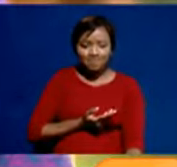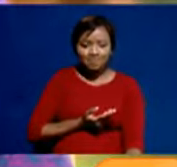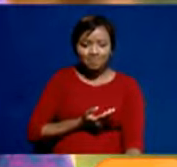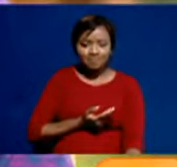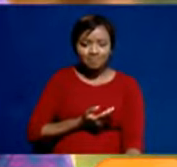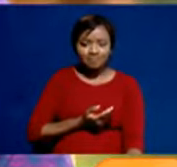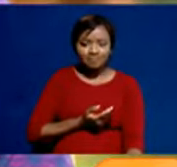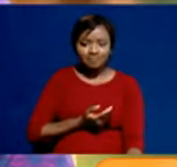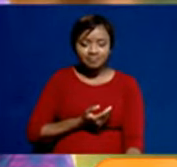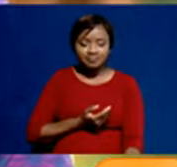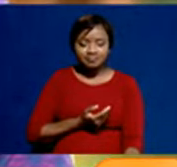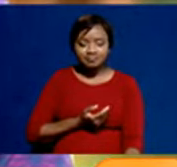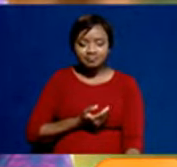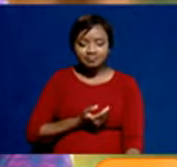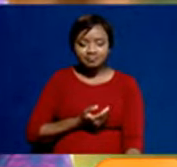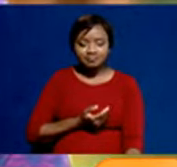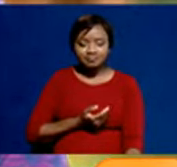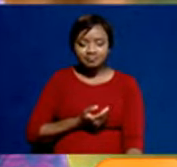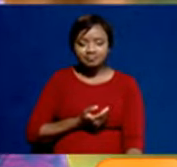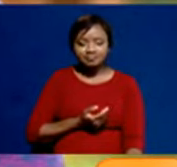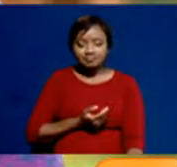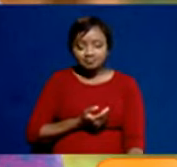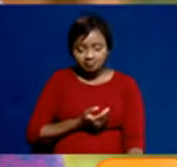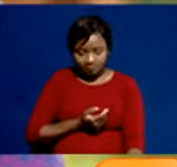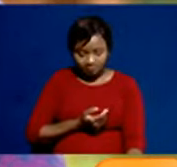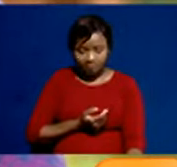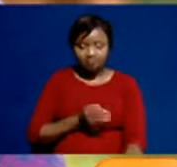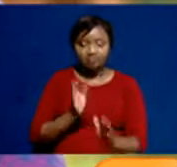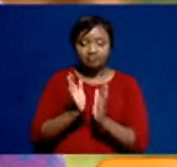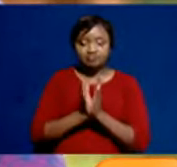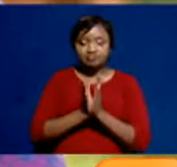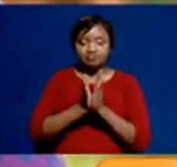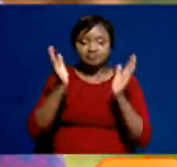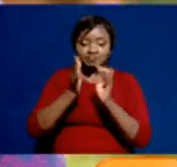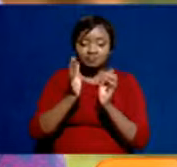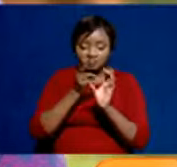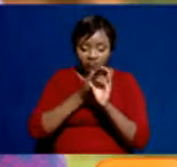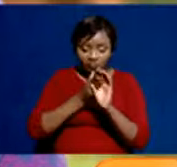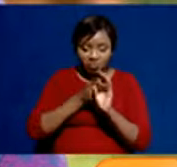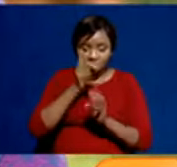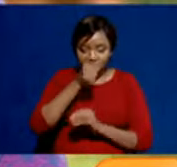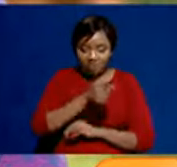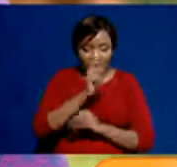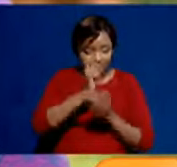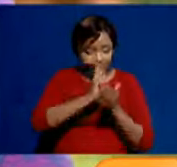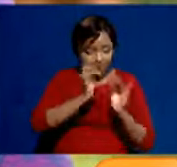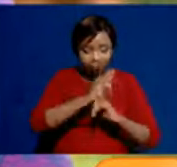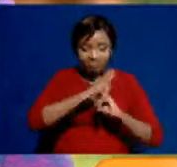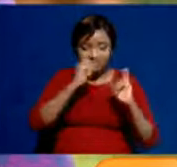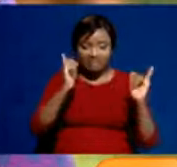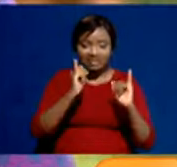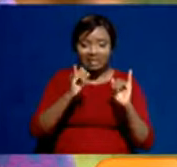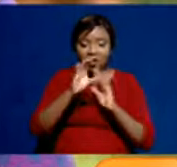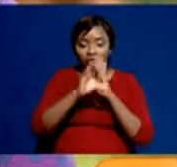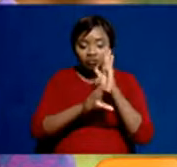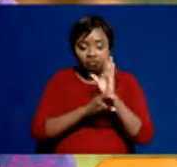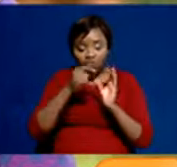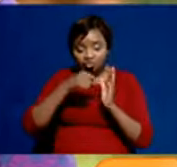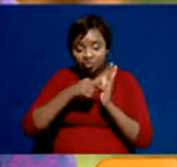the Constitution, public participation is in black and white. What is the spirit behind it?